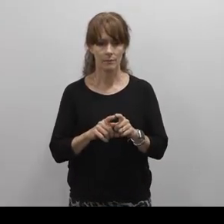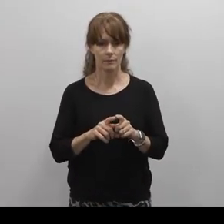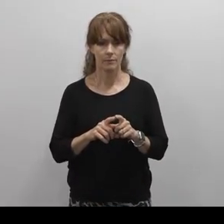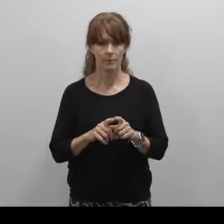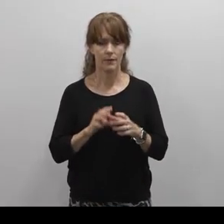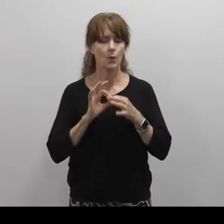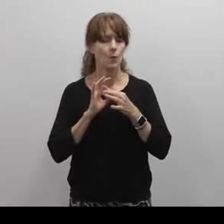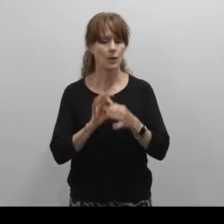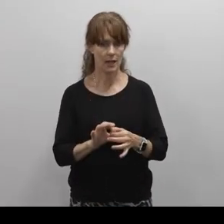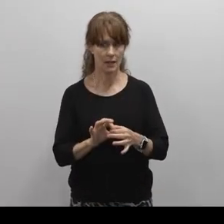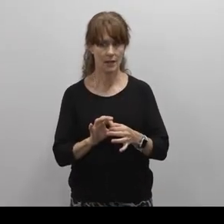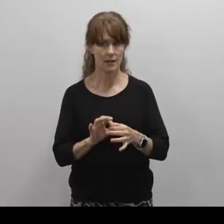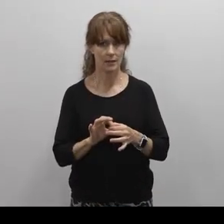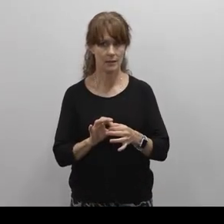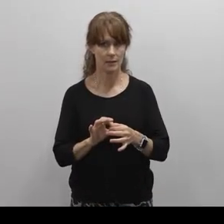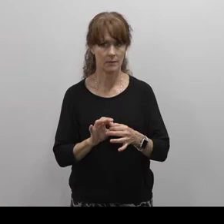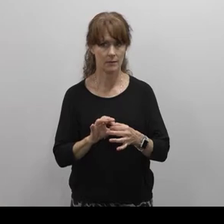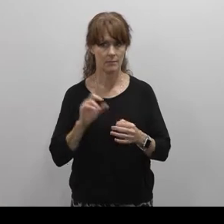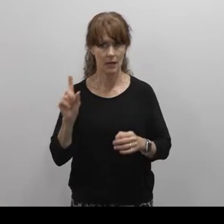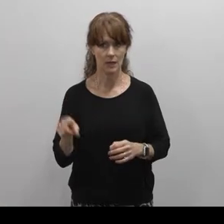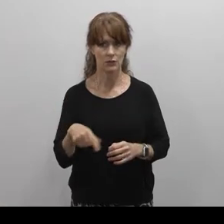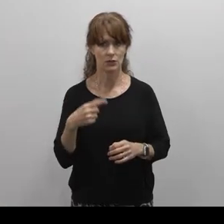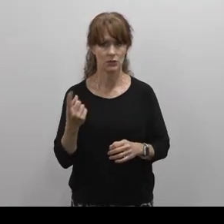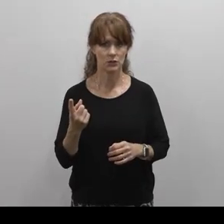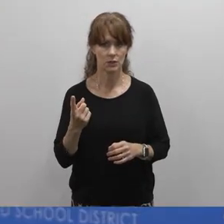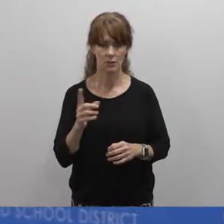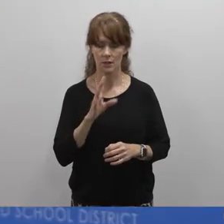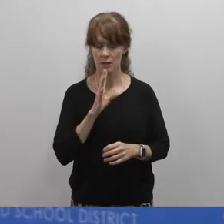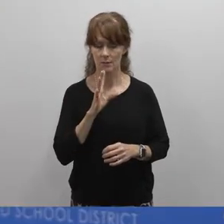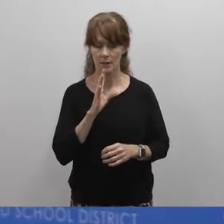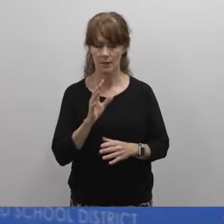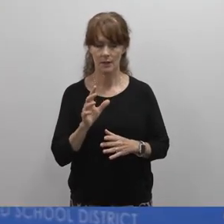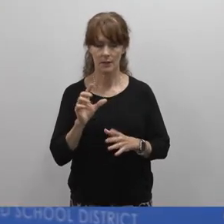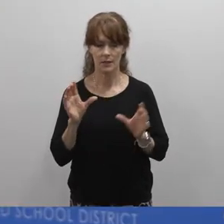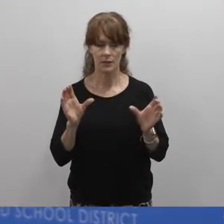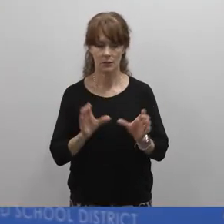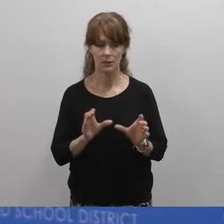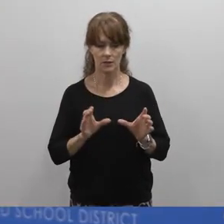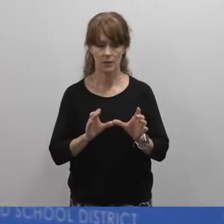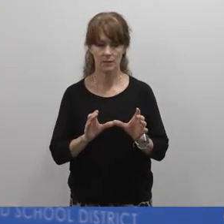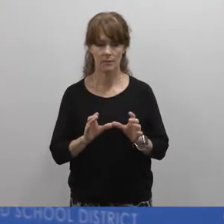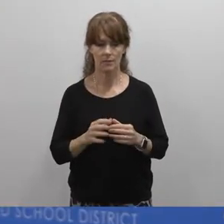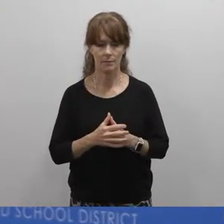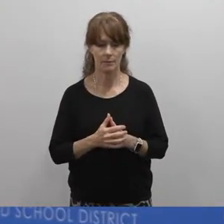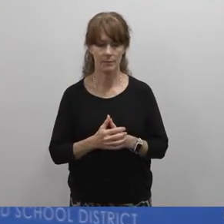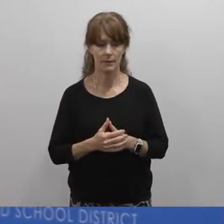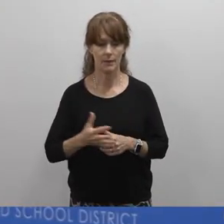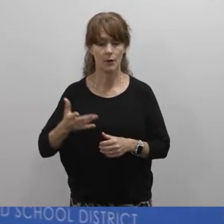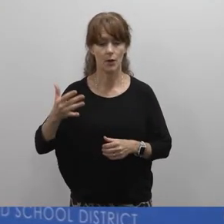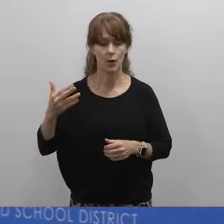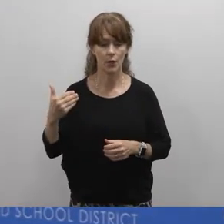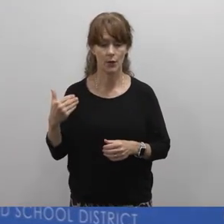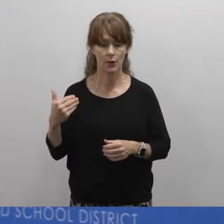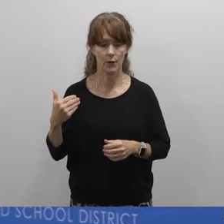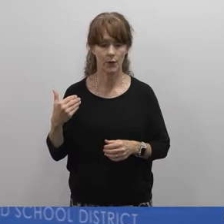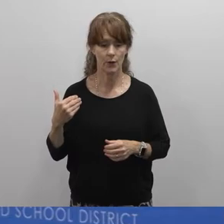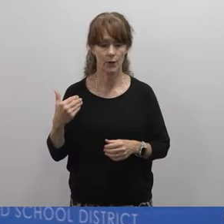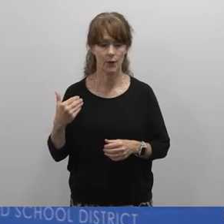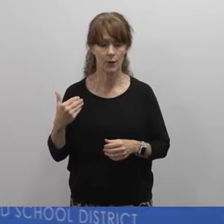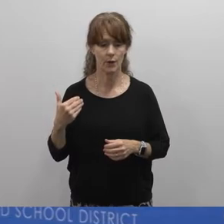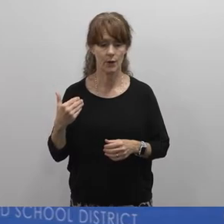in relation to that, but not necessarily speaking to the LEED certification piece, earlier it was spoken